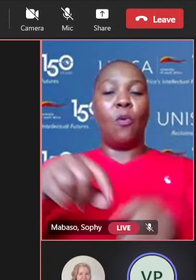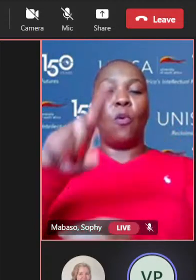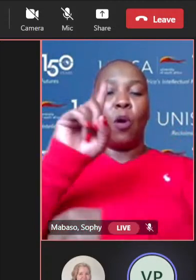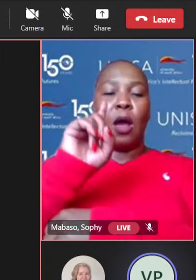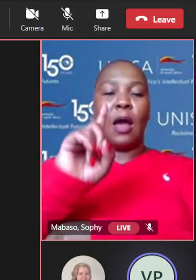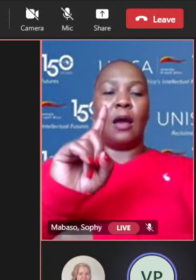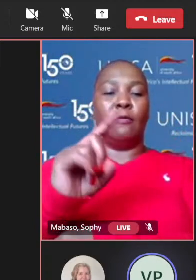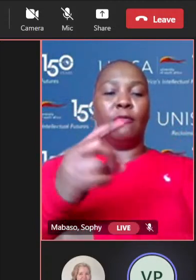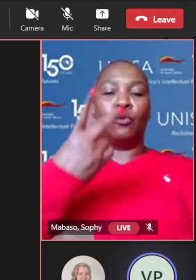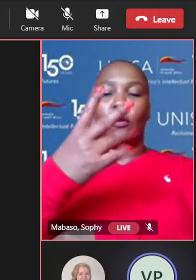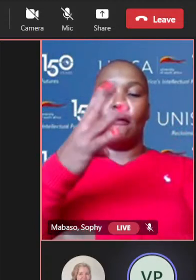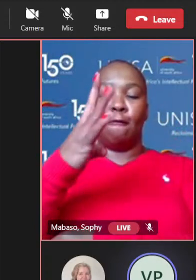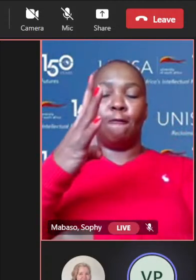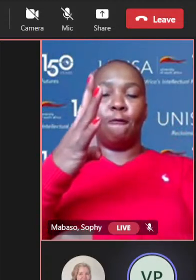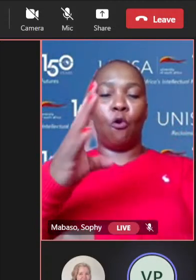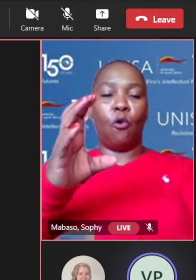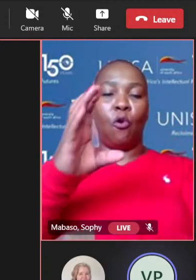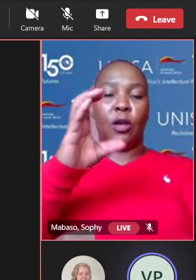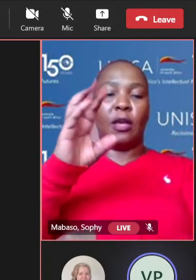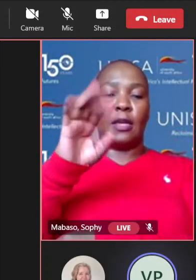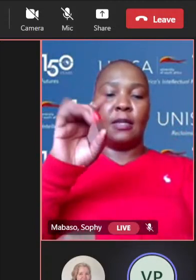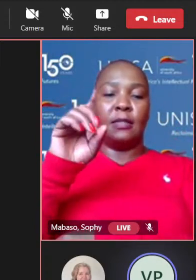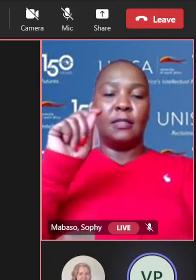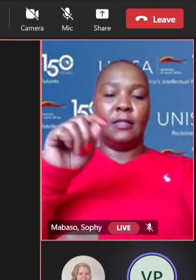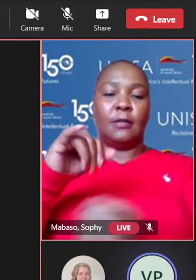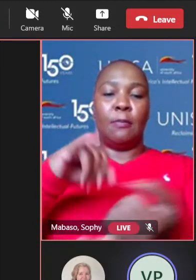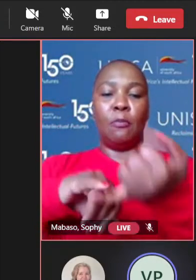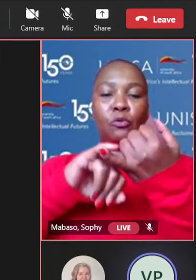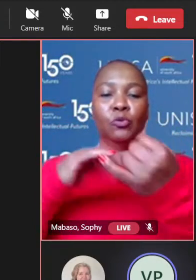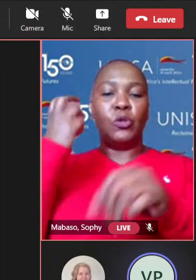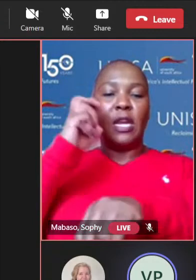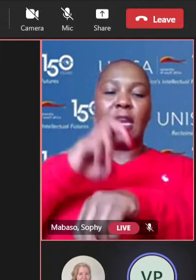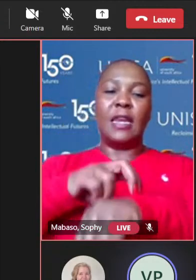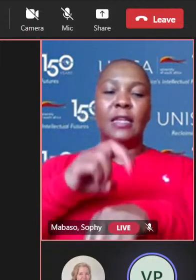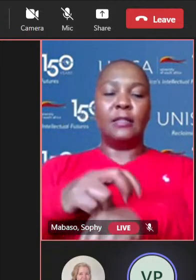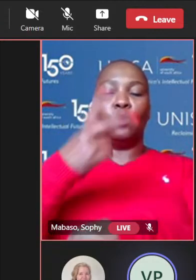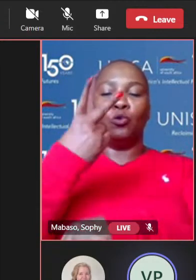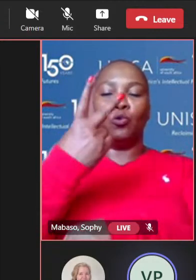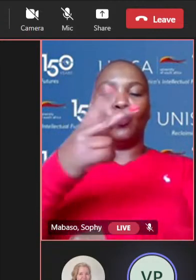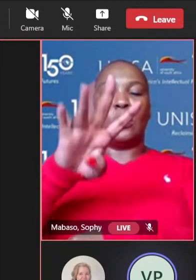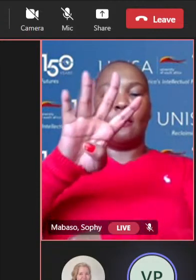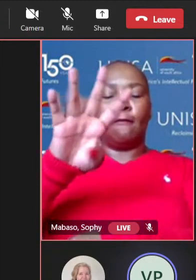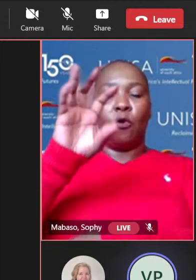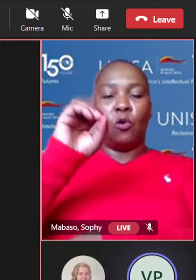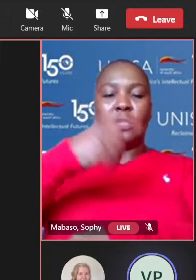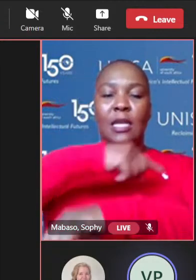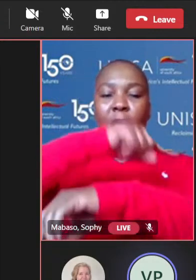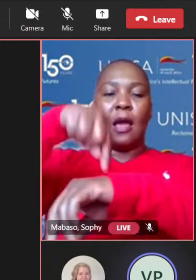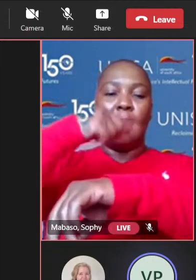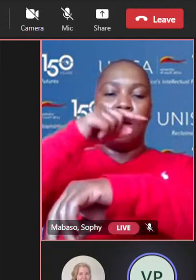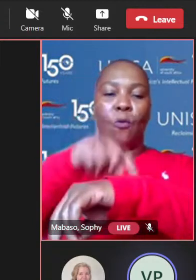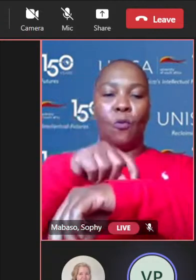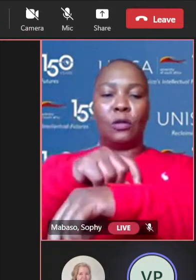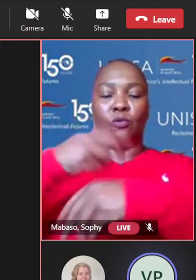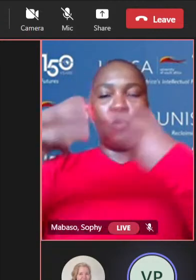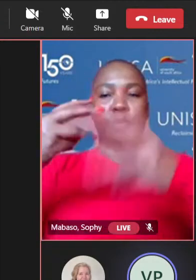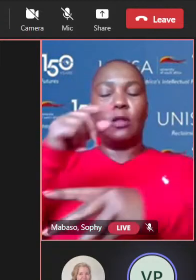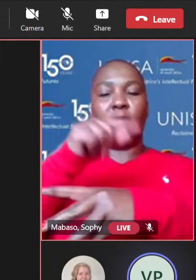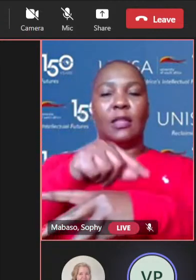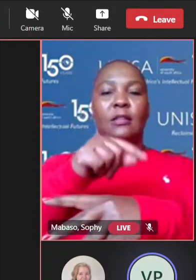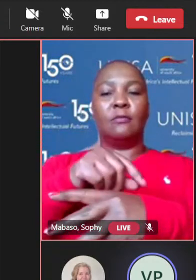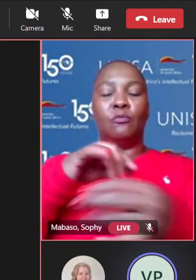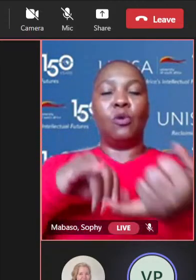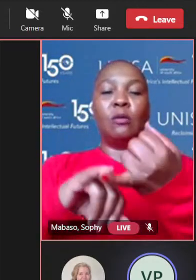credit module, you will need to spend at least 240 hours working on the module, not per year.